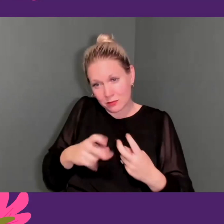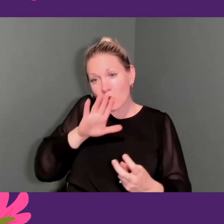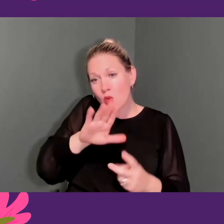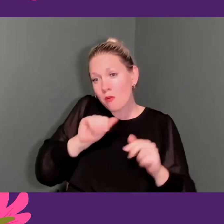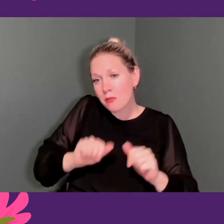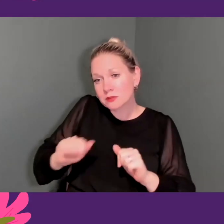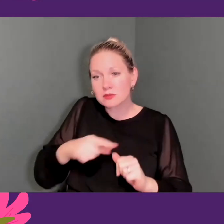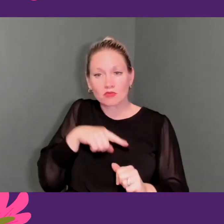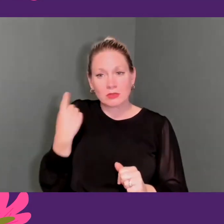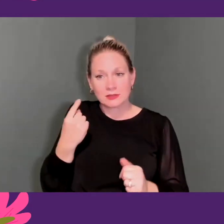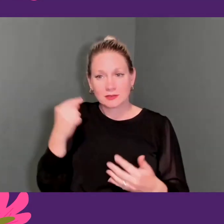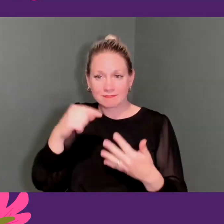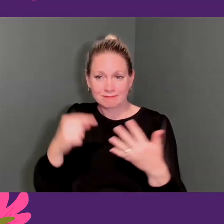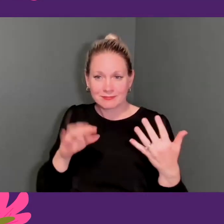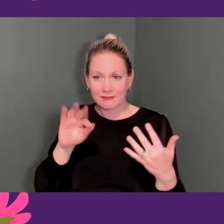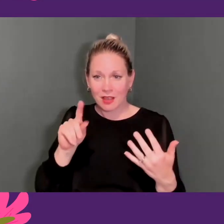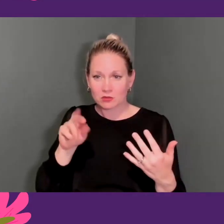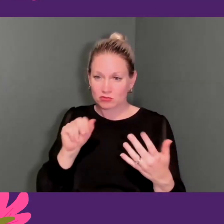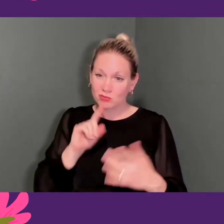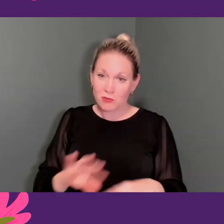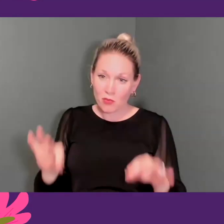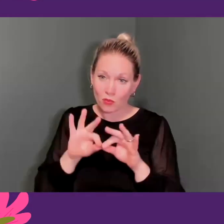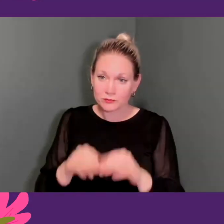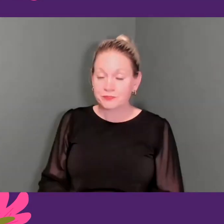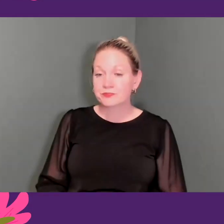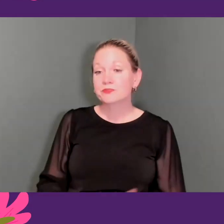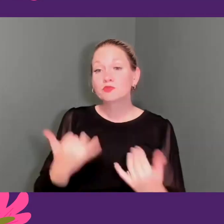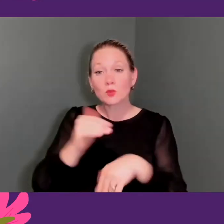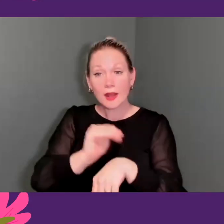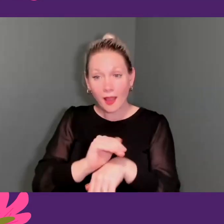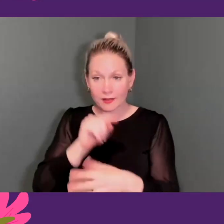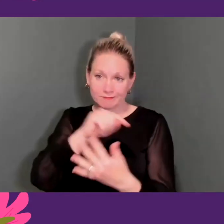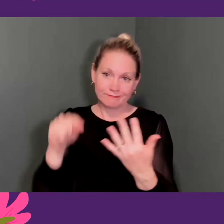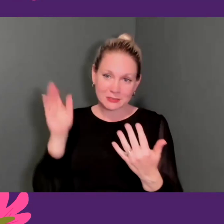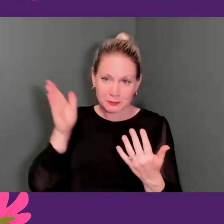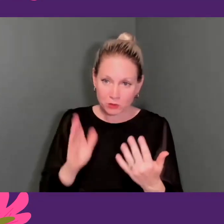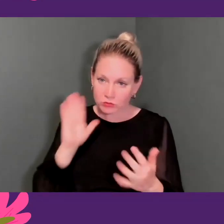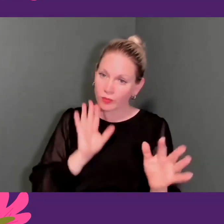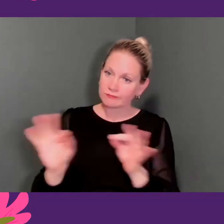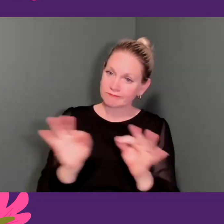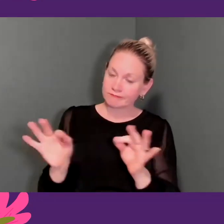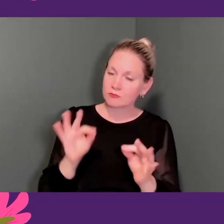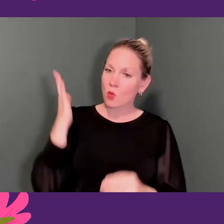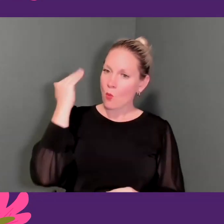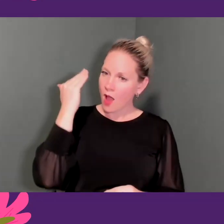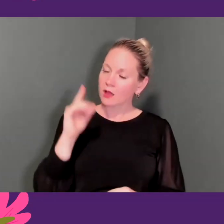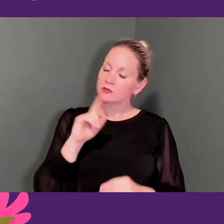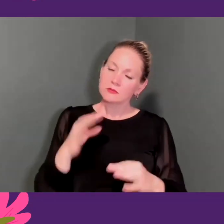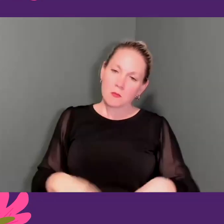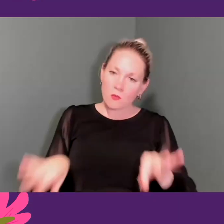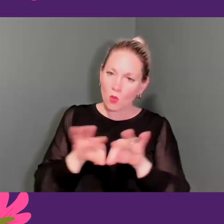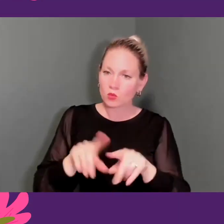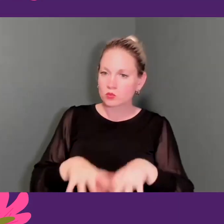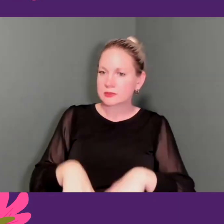ever. Our speakers tonight will tell you in their own words why taking charge of your breast health